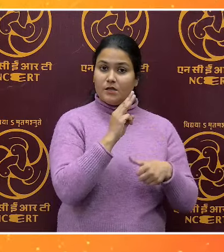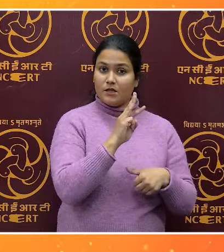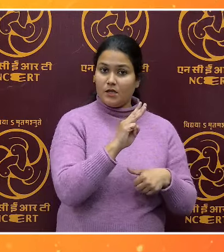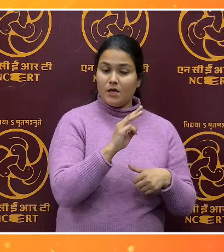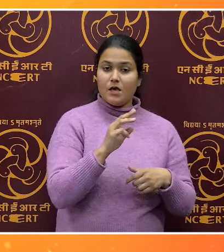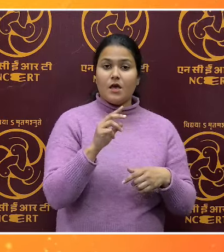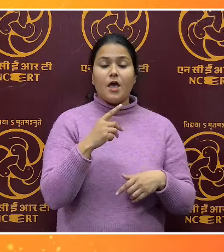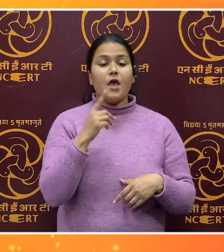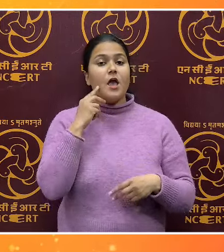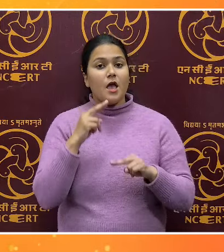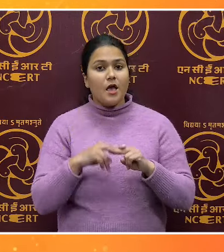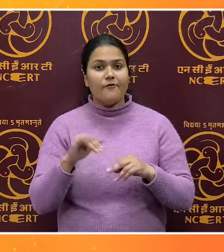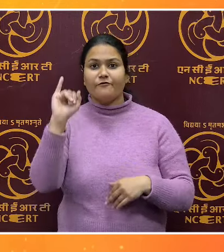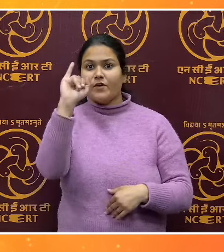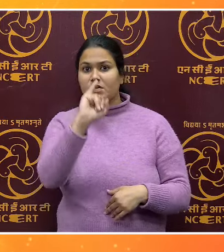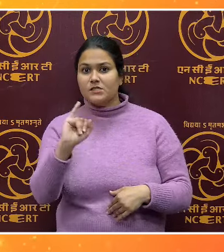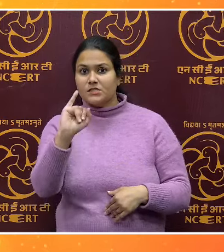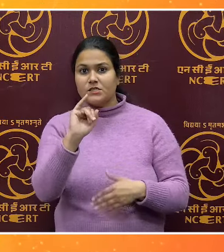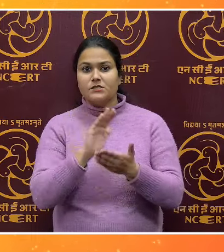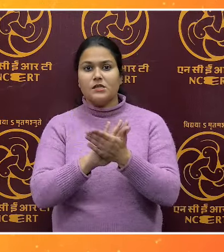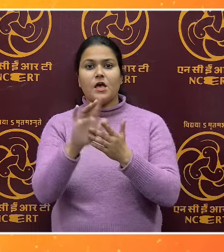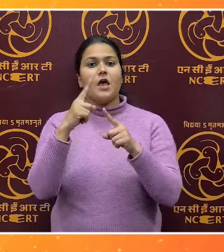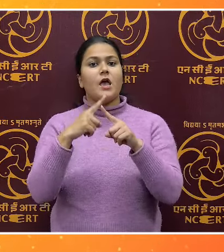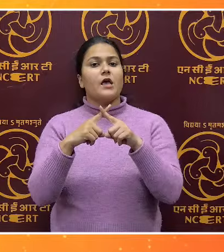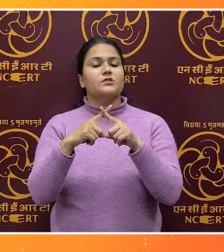6, geometry will be octahedral.